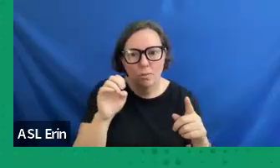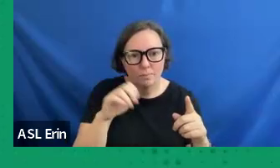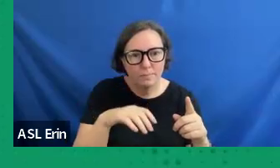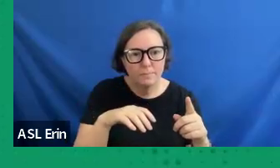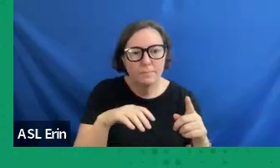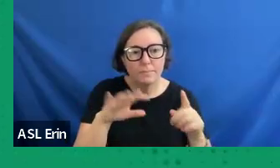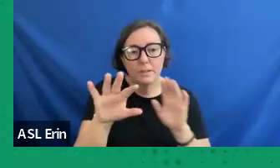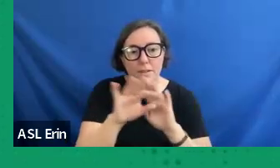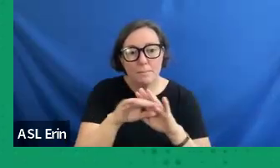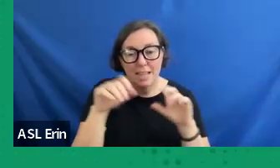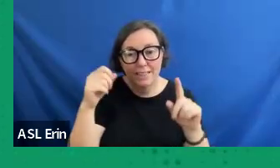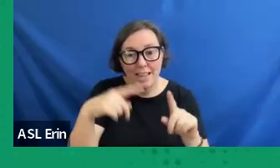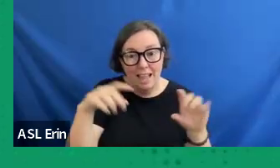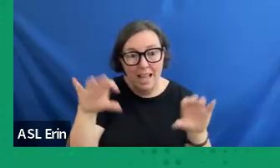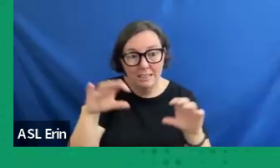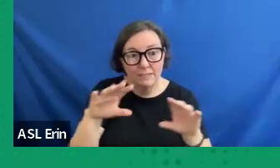activator icon to open your menu,